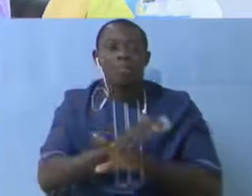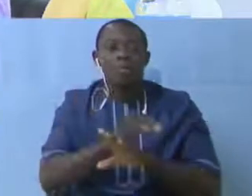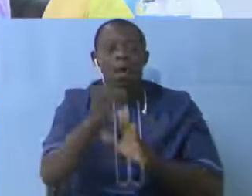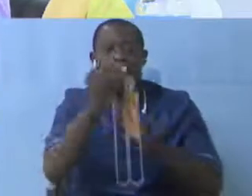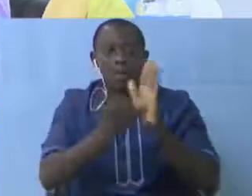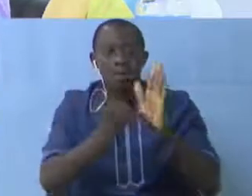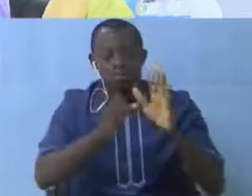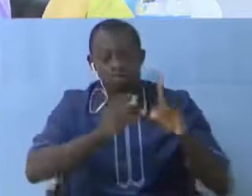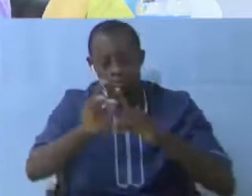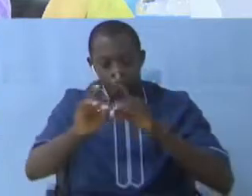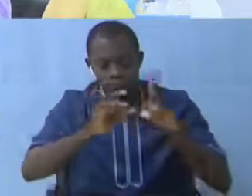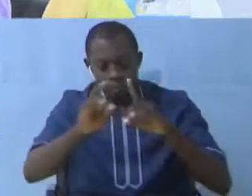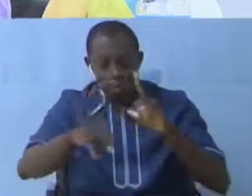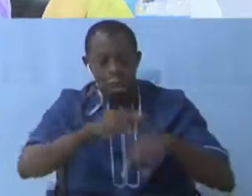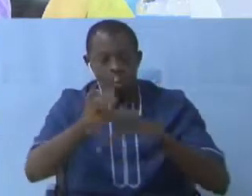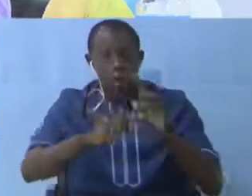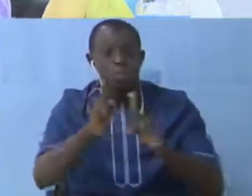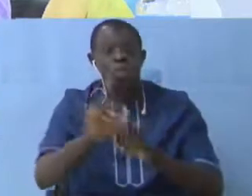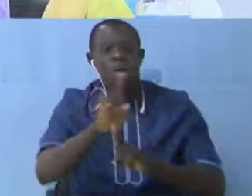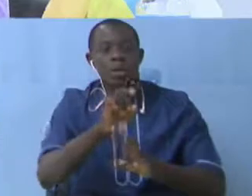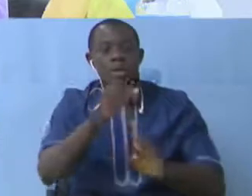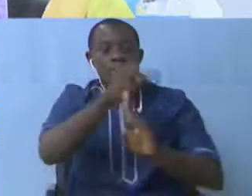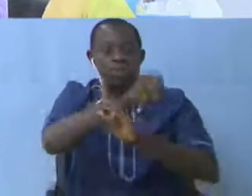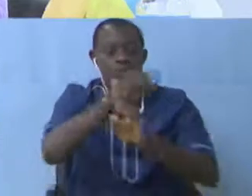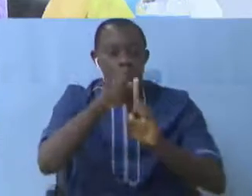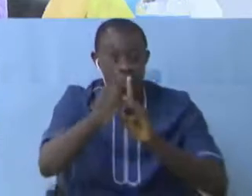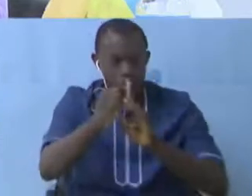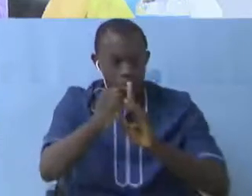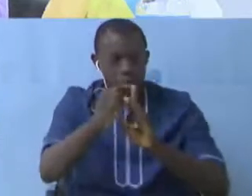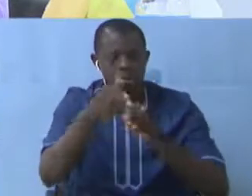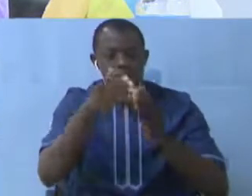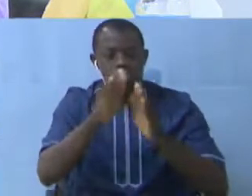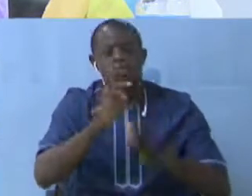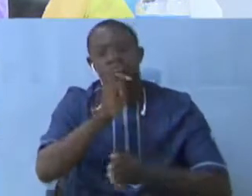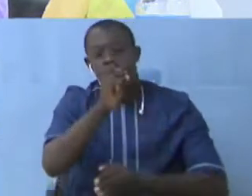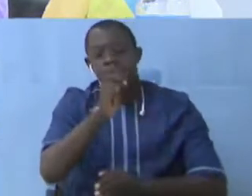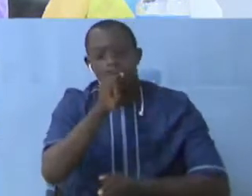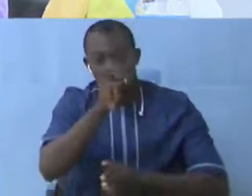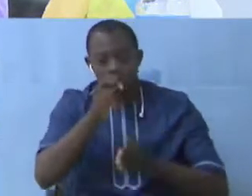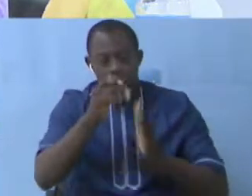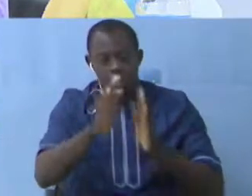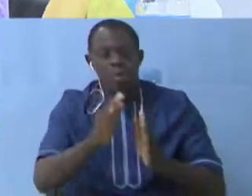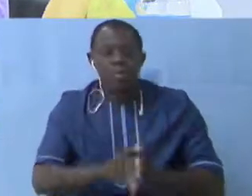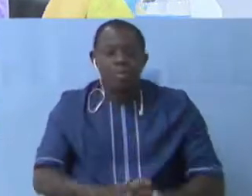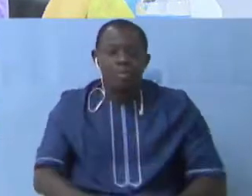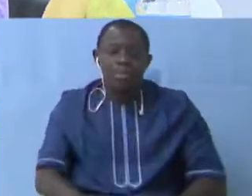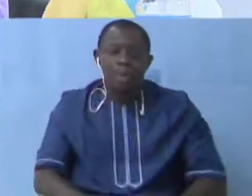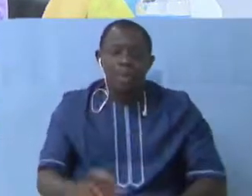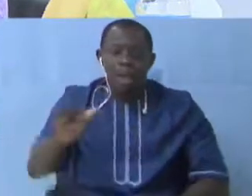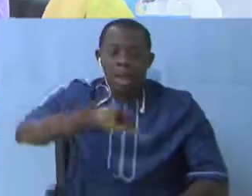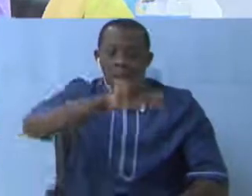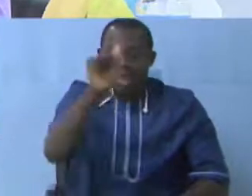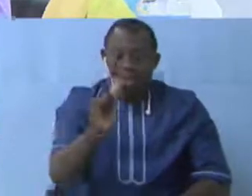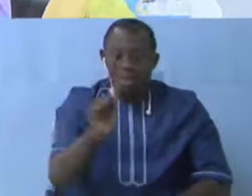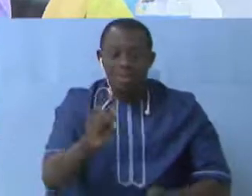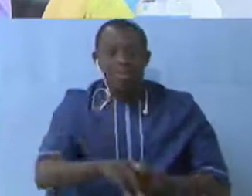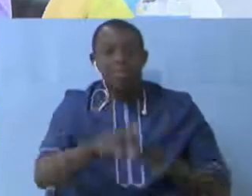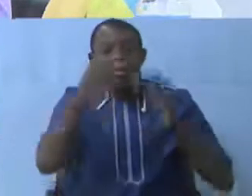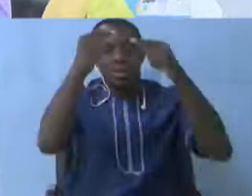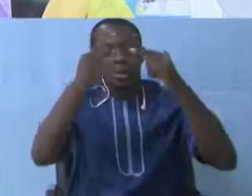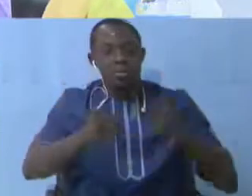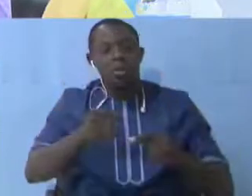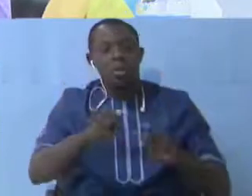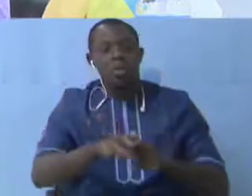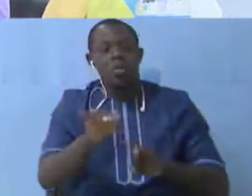about the situation of journalists, li nga xam ne loolu lañ doon waxtaanee mooy nekk ni woy taskati xibaar yi. and the statement also we issued